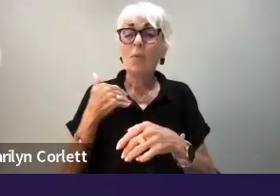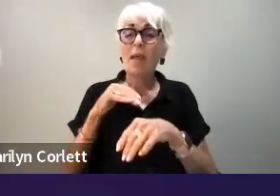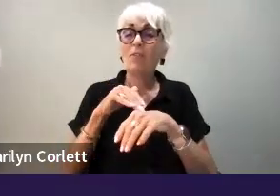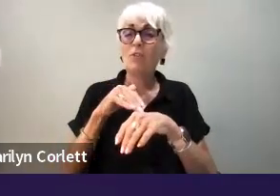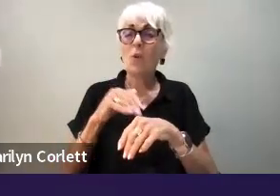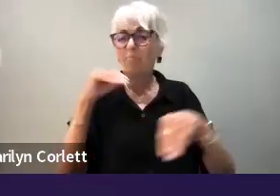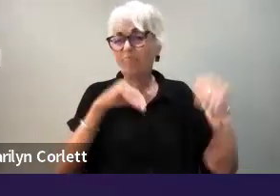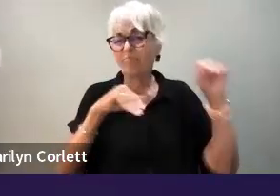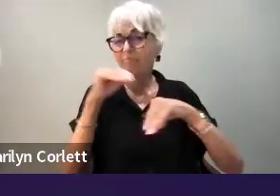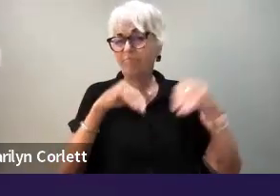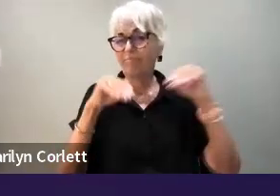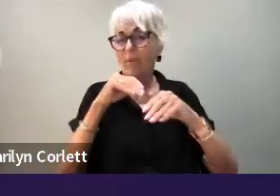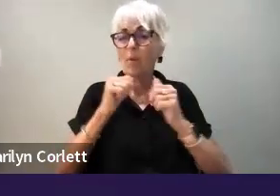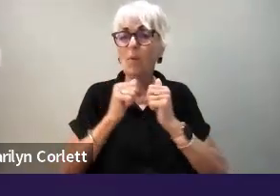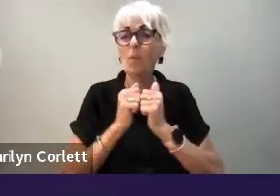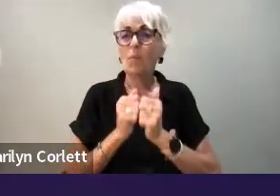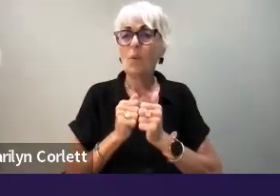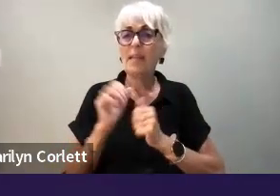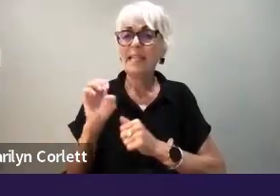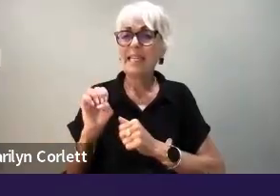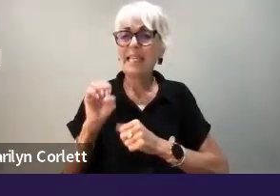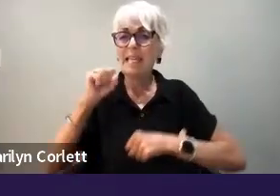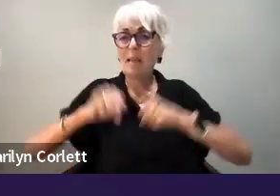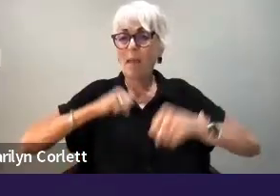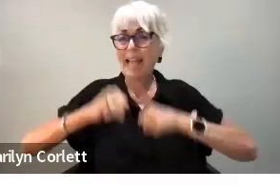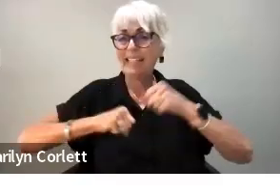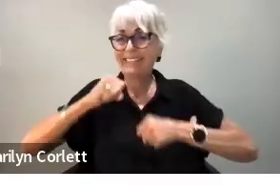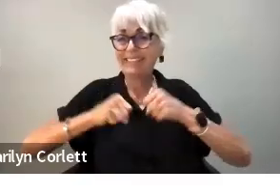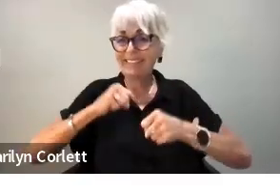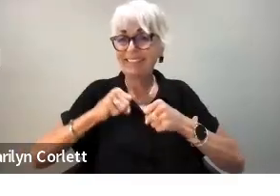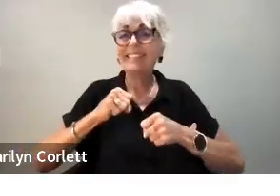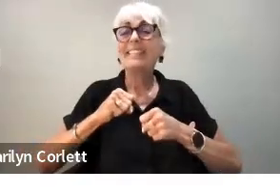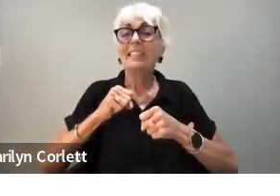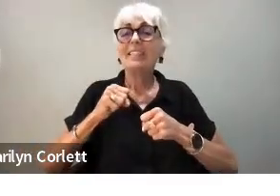down with a bunch of e-bikes for folks to try out.